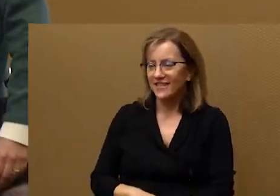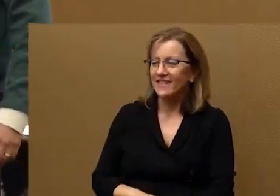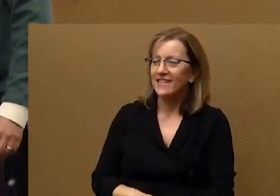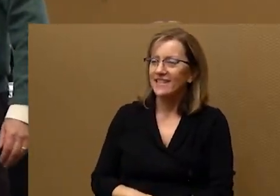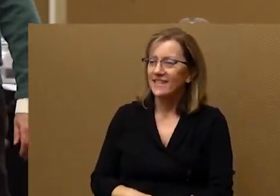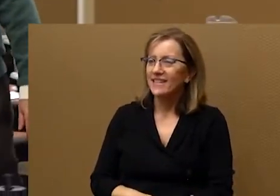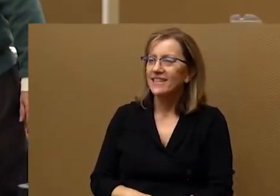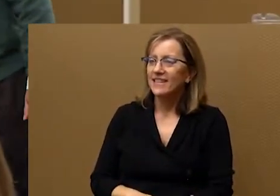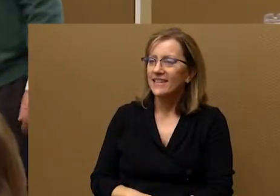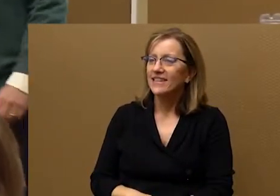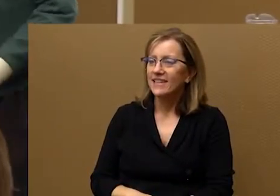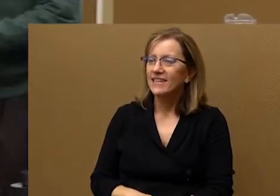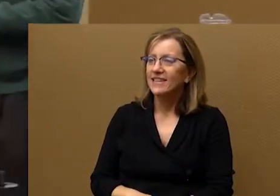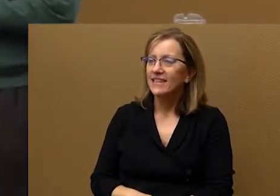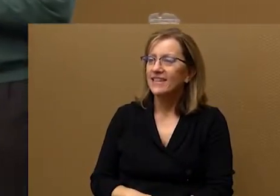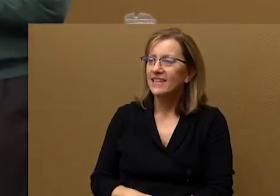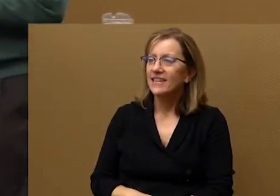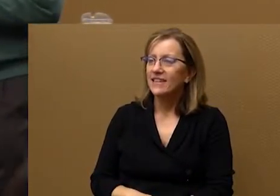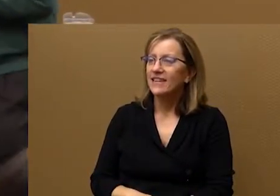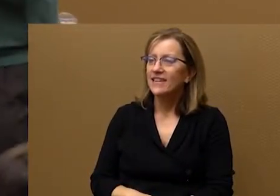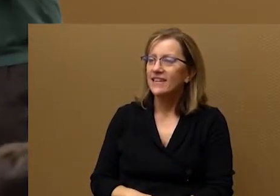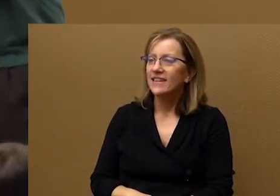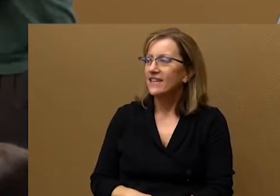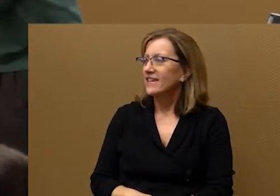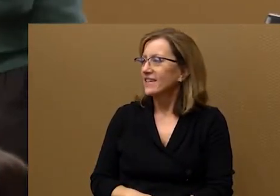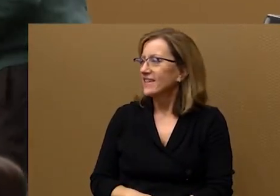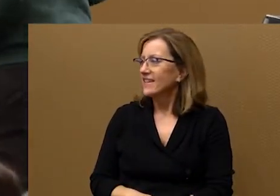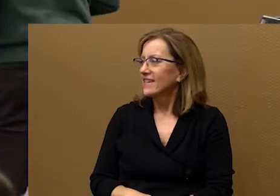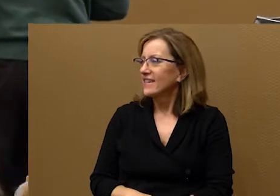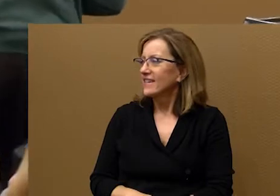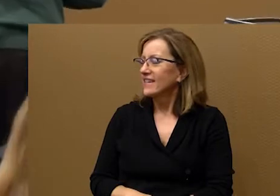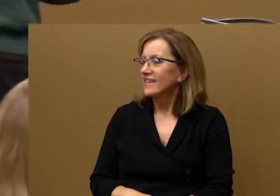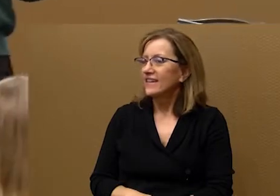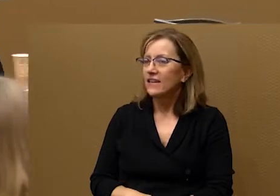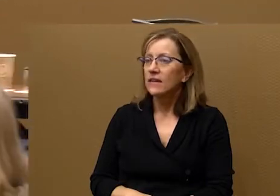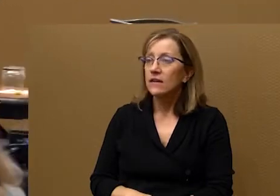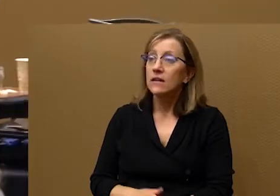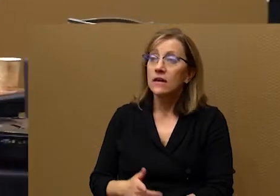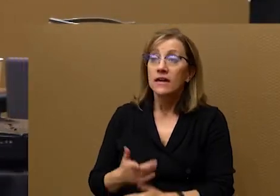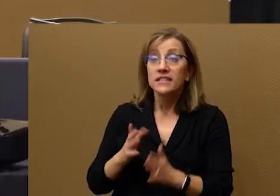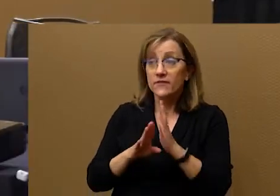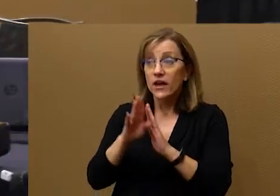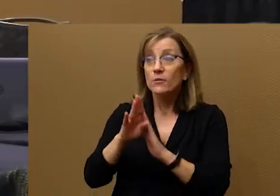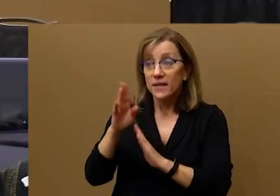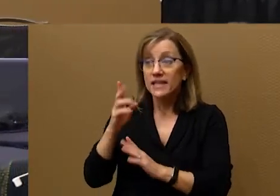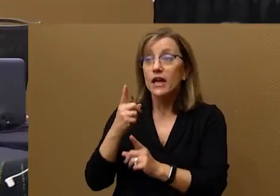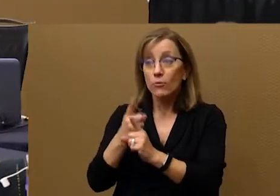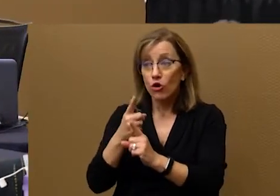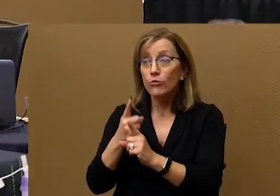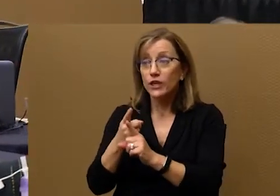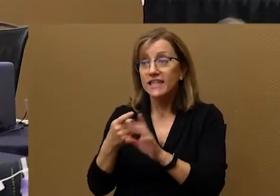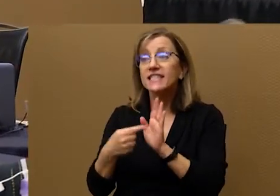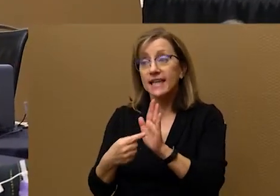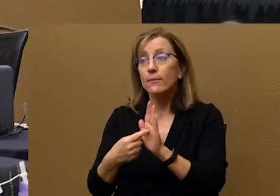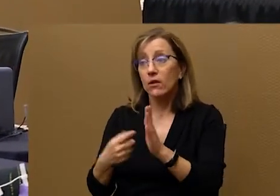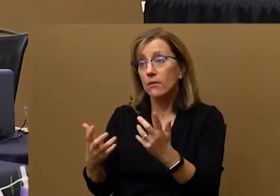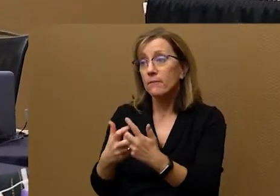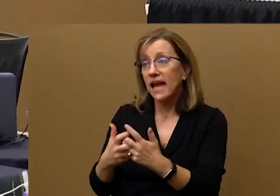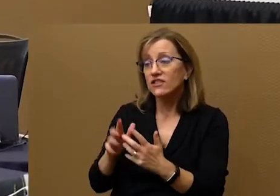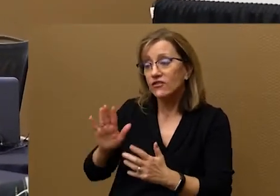Well, okay, it was a developmentally appropriate example. Anything else?